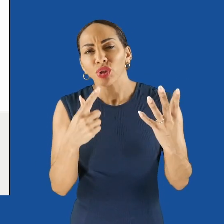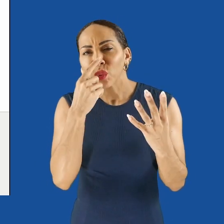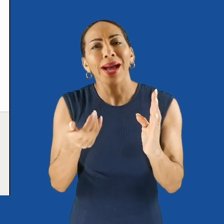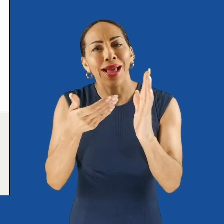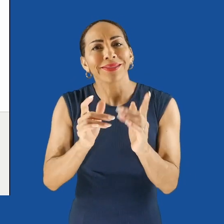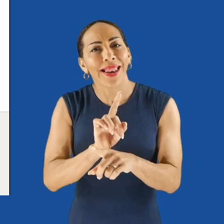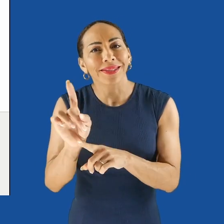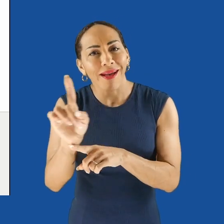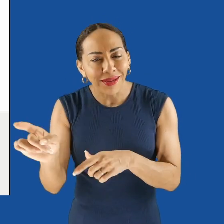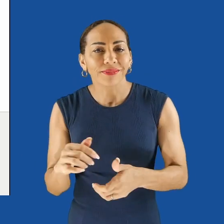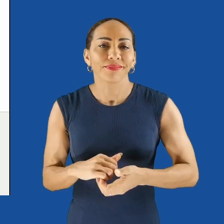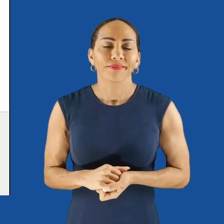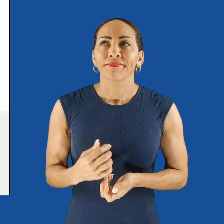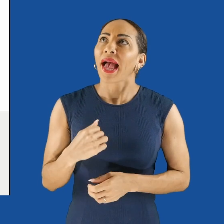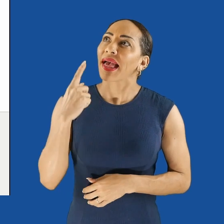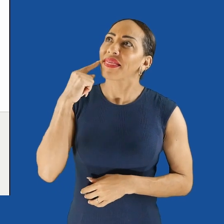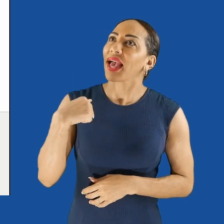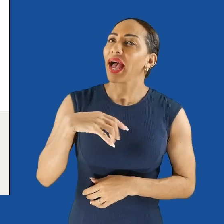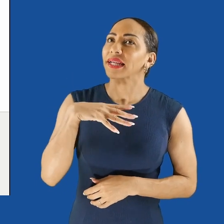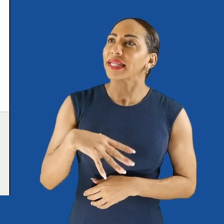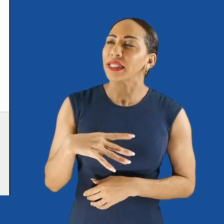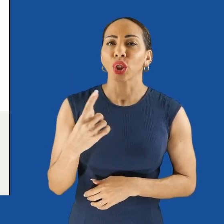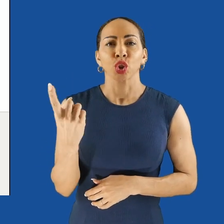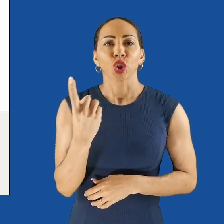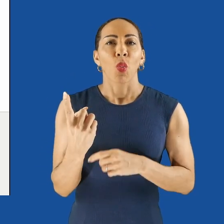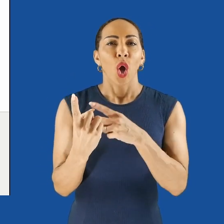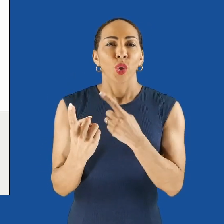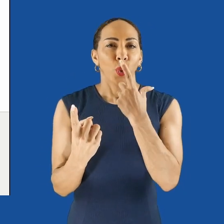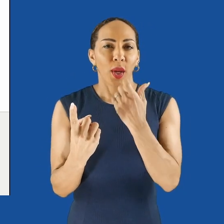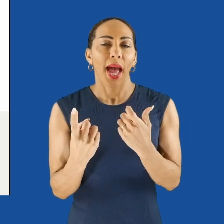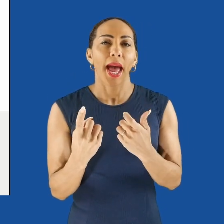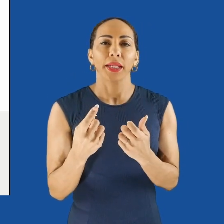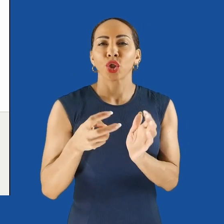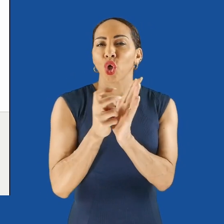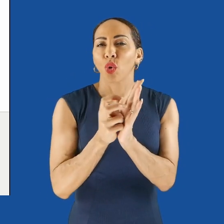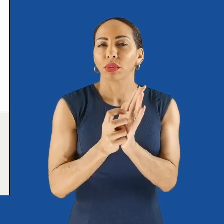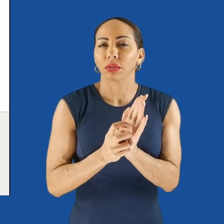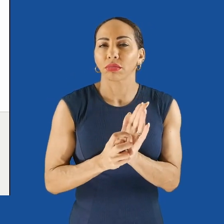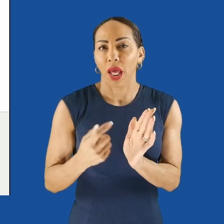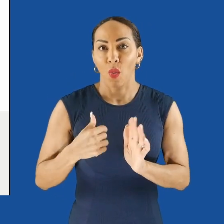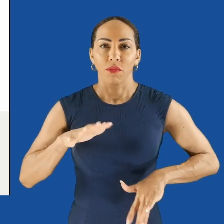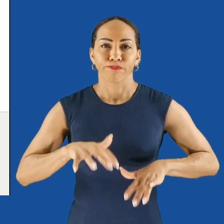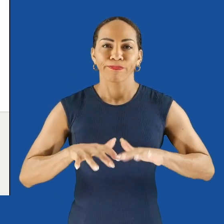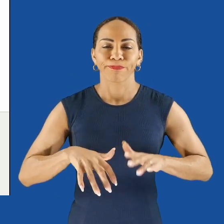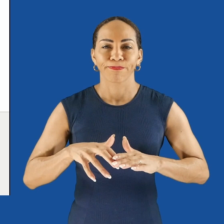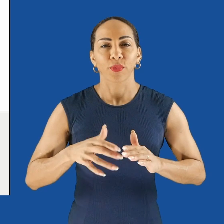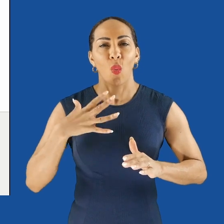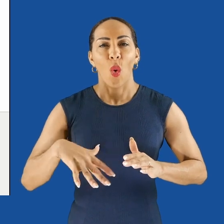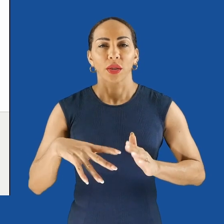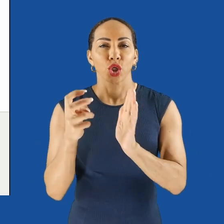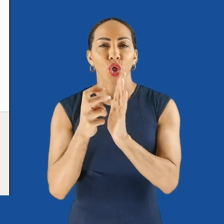more later. So I think I need someone that can take notes for me. So I'm going to write a note